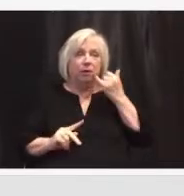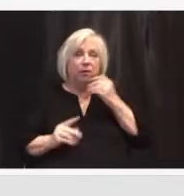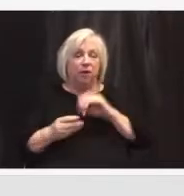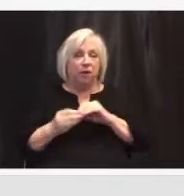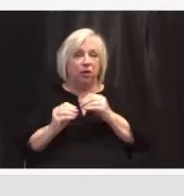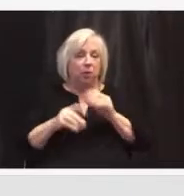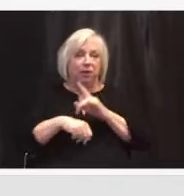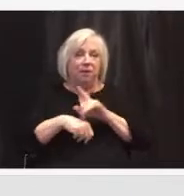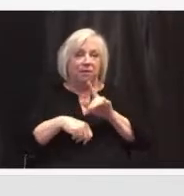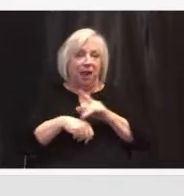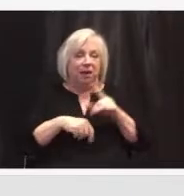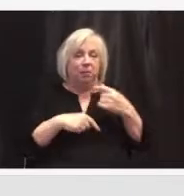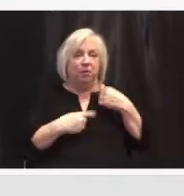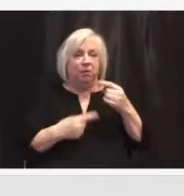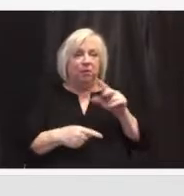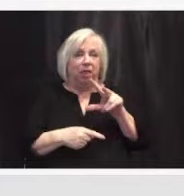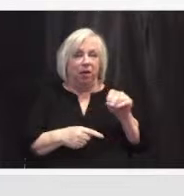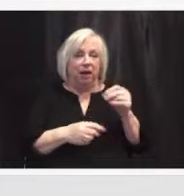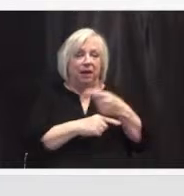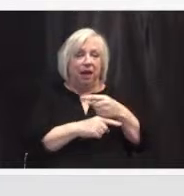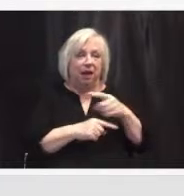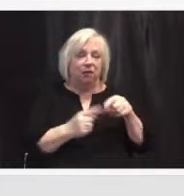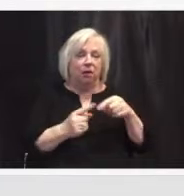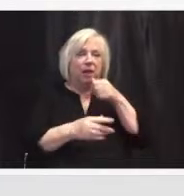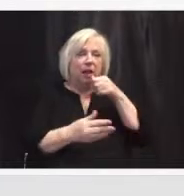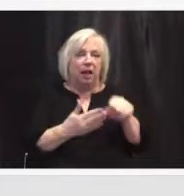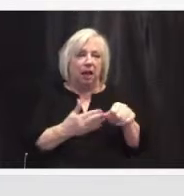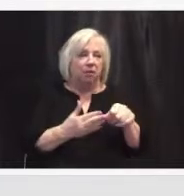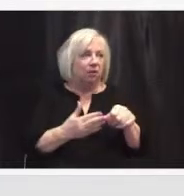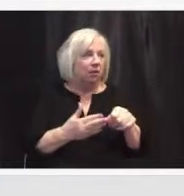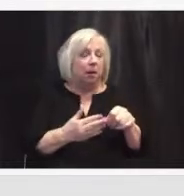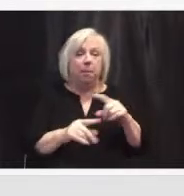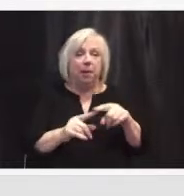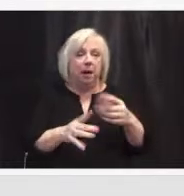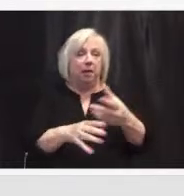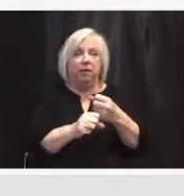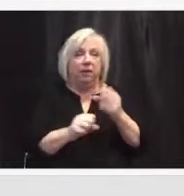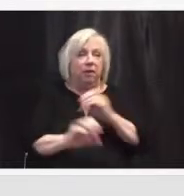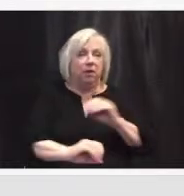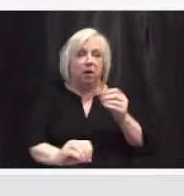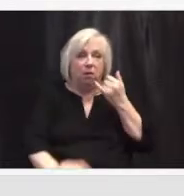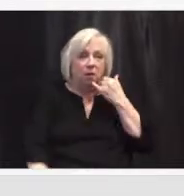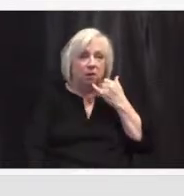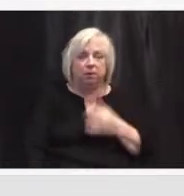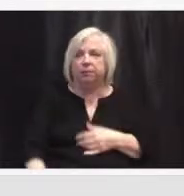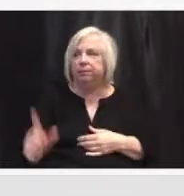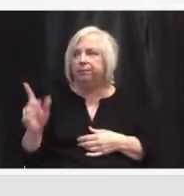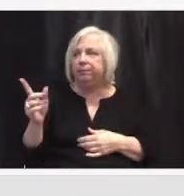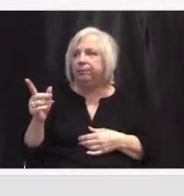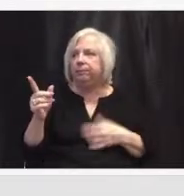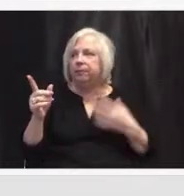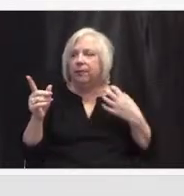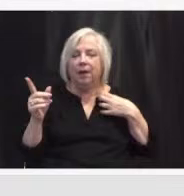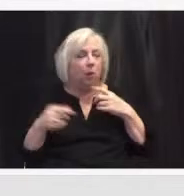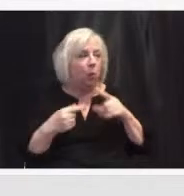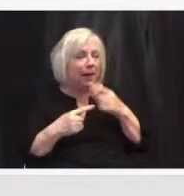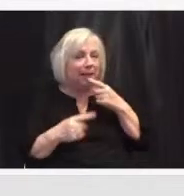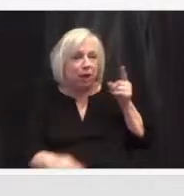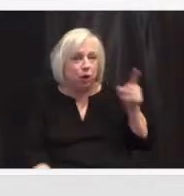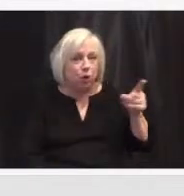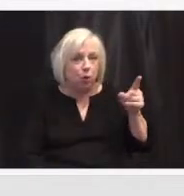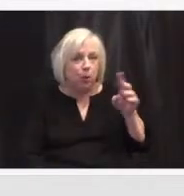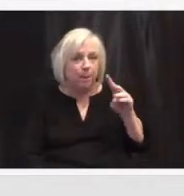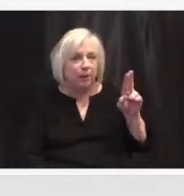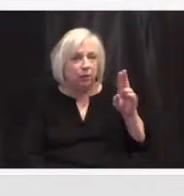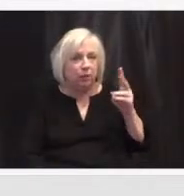available to them for 30 days on that letter. I've received no calls. All right, and when I say you, Mr. Martin, by you,